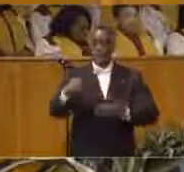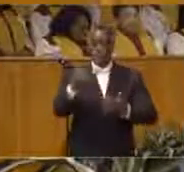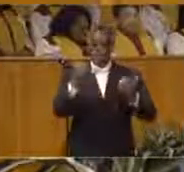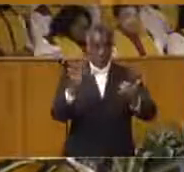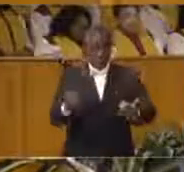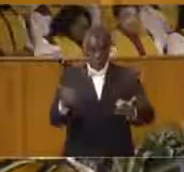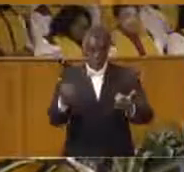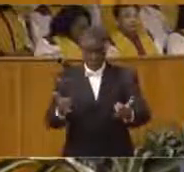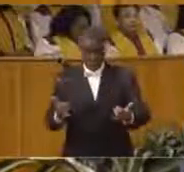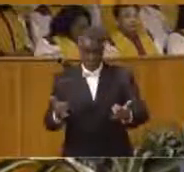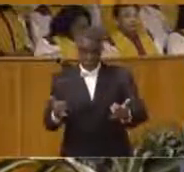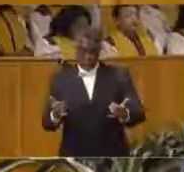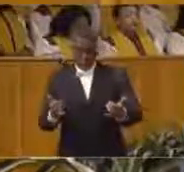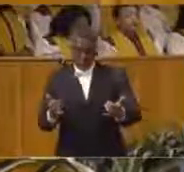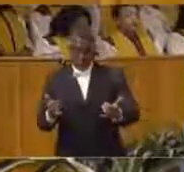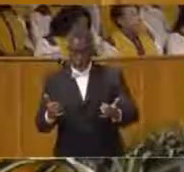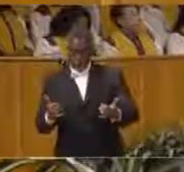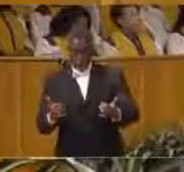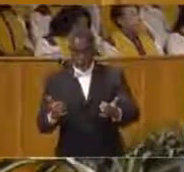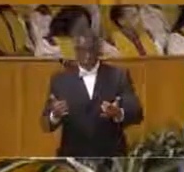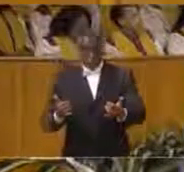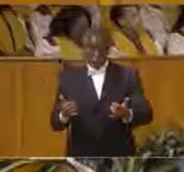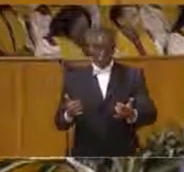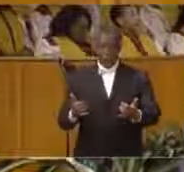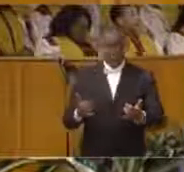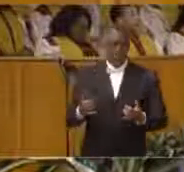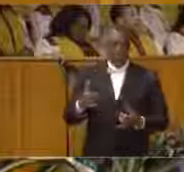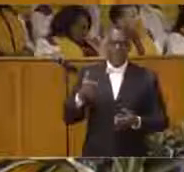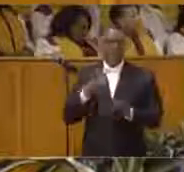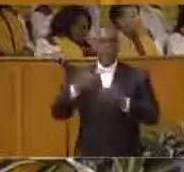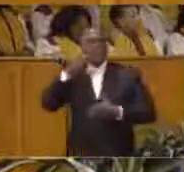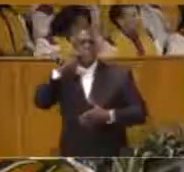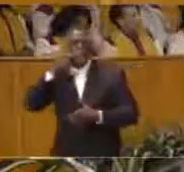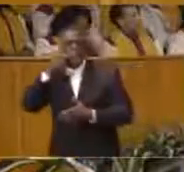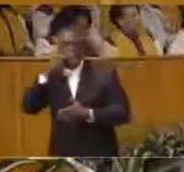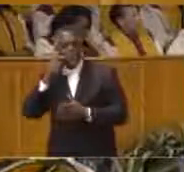now, you shut that off.